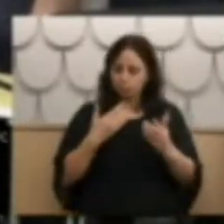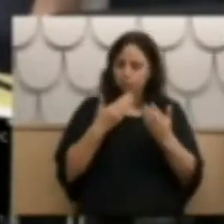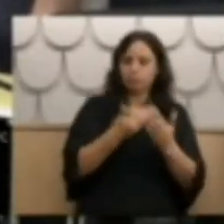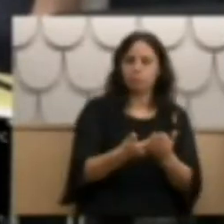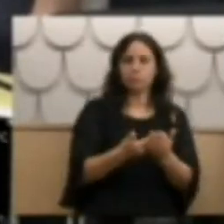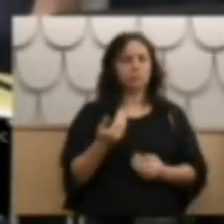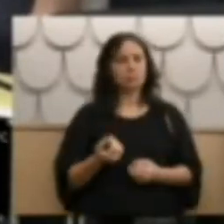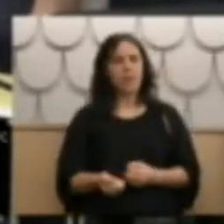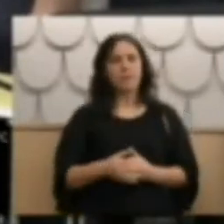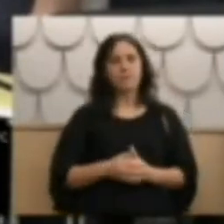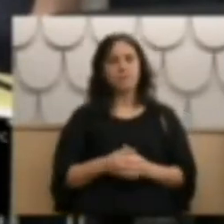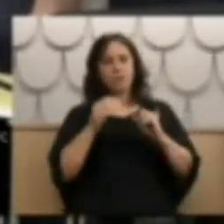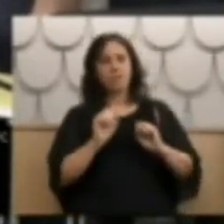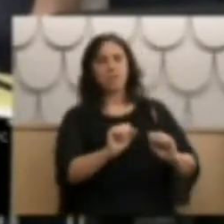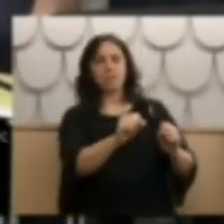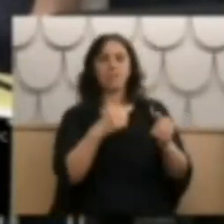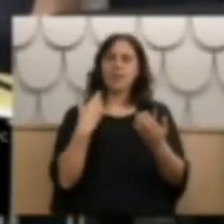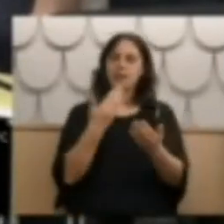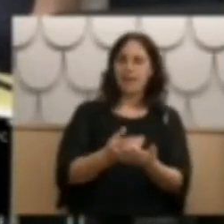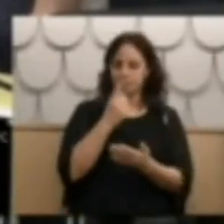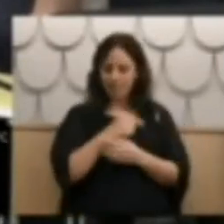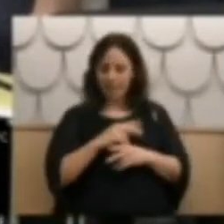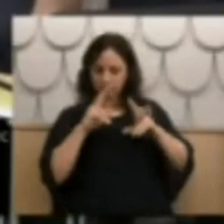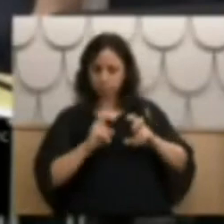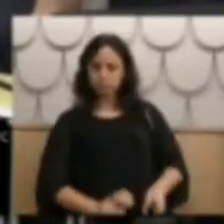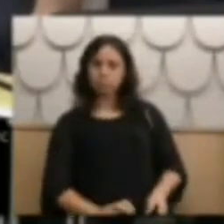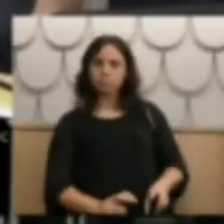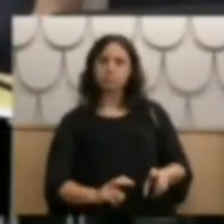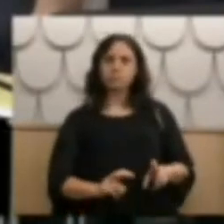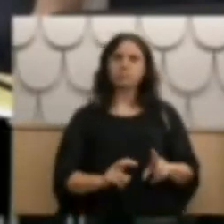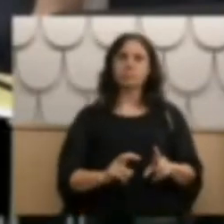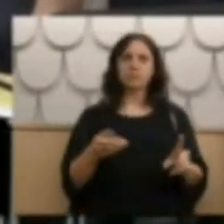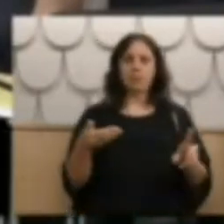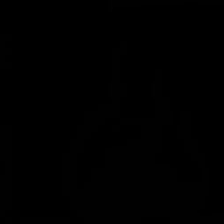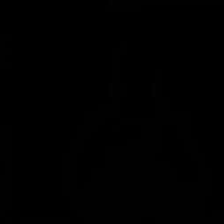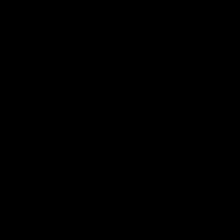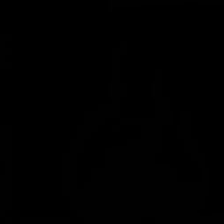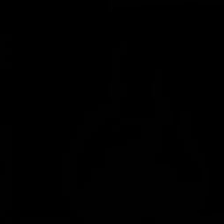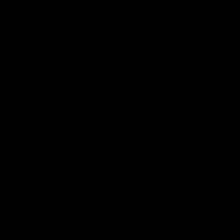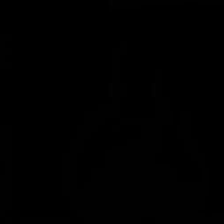could have their claims looked at, particularly the earnings-related aspect of them.